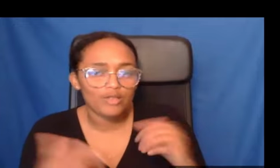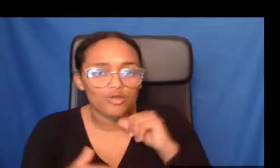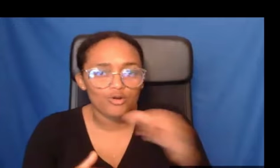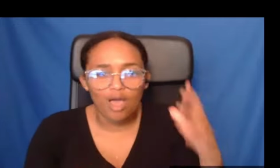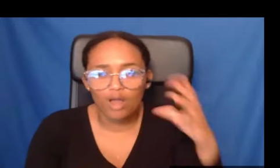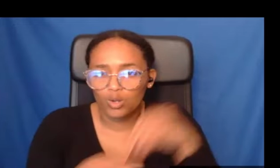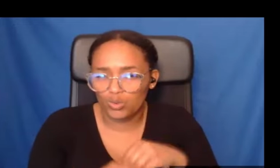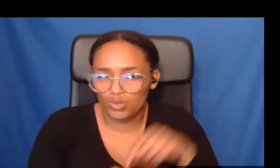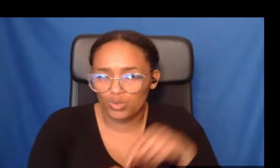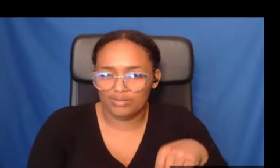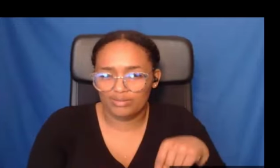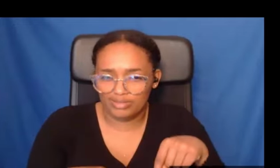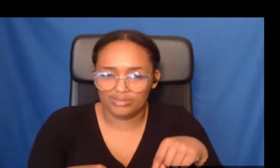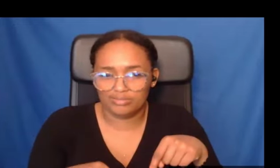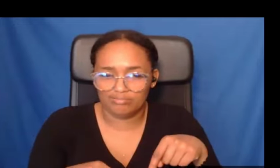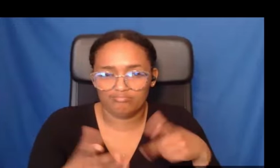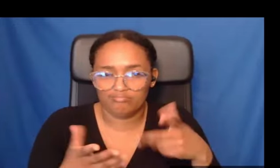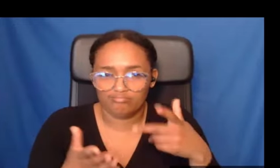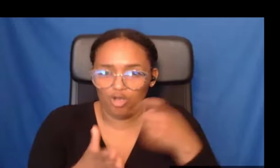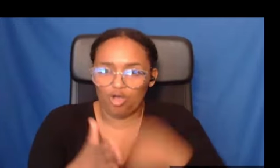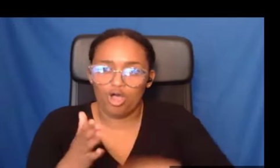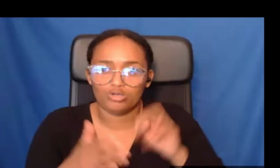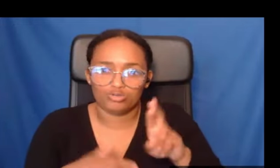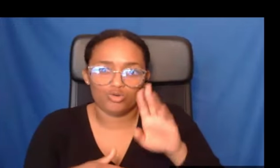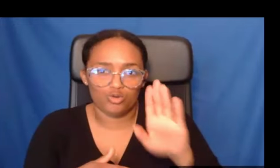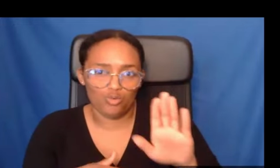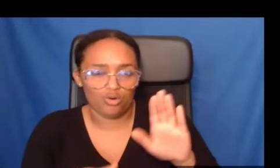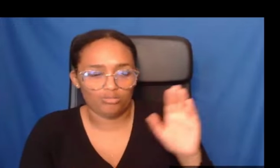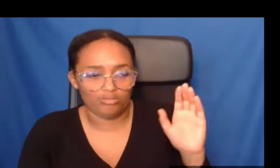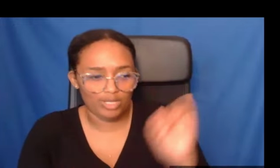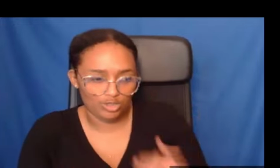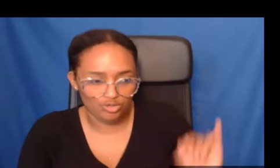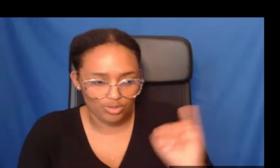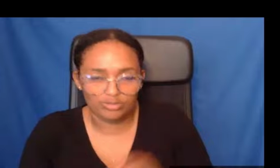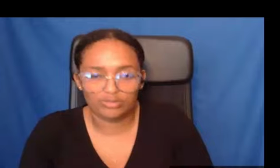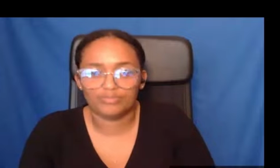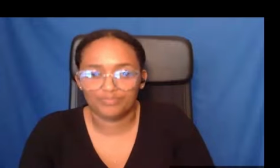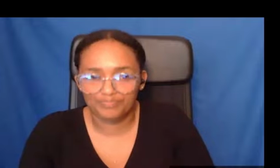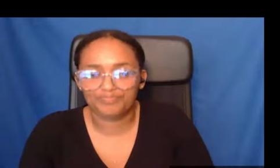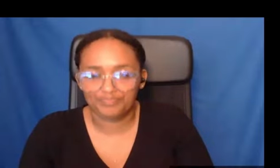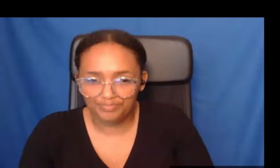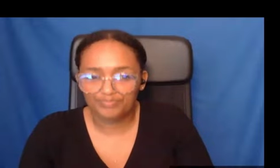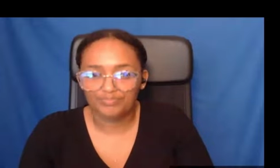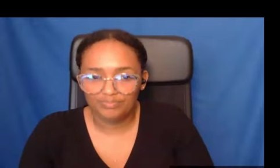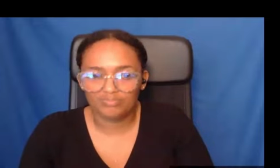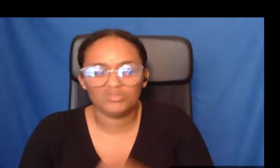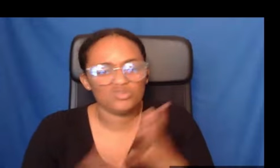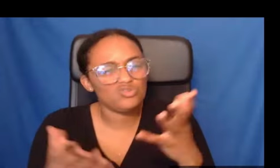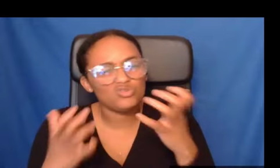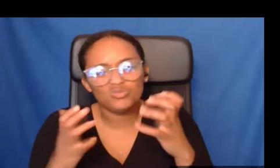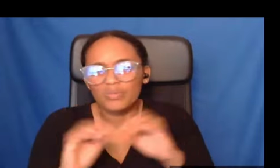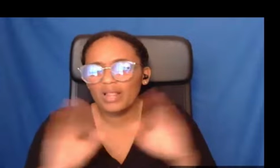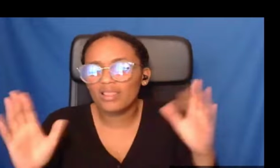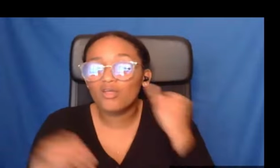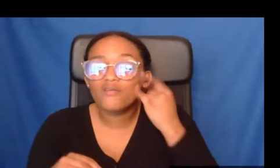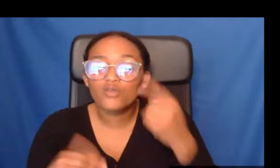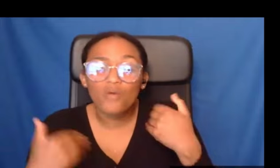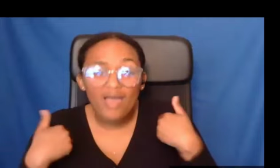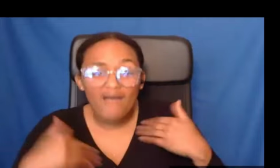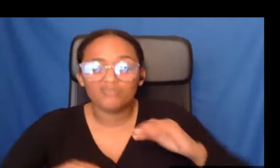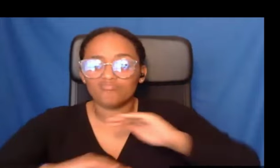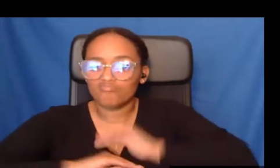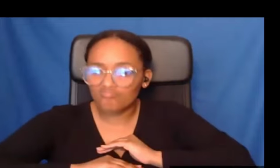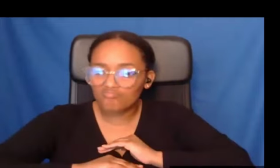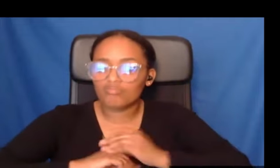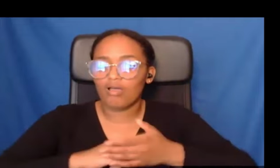your producer to make sure you have adequate coverage if that is a large part of your business,